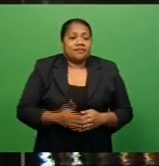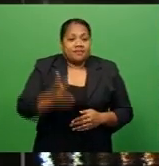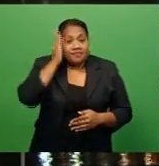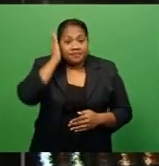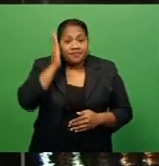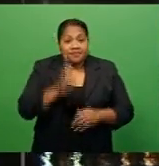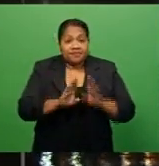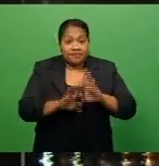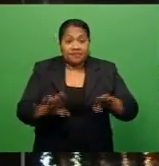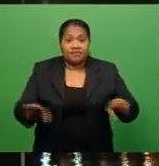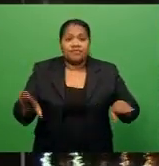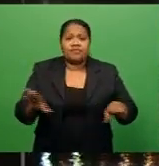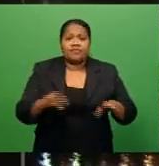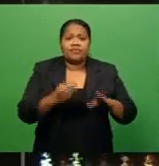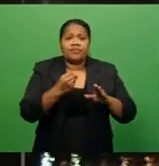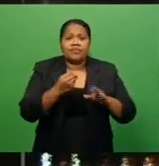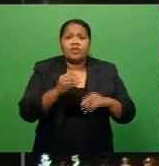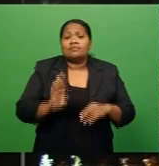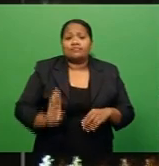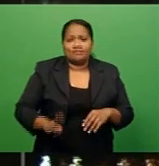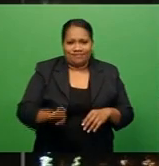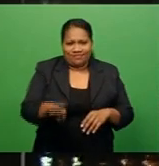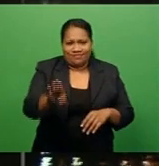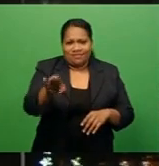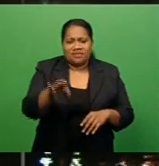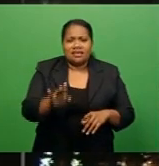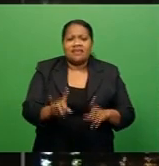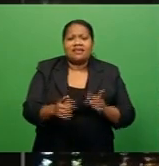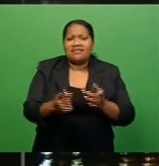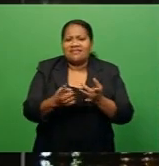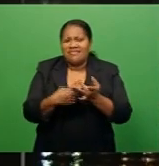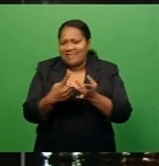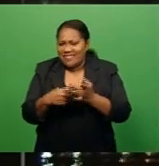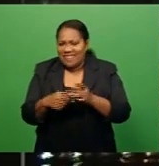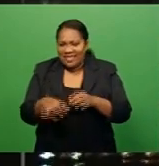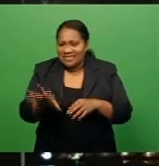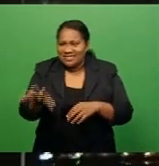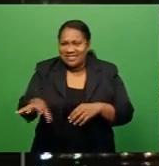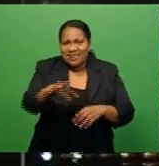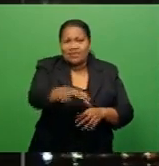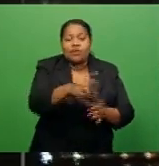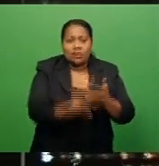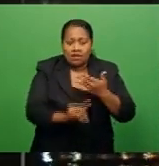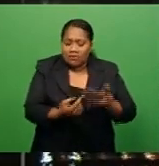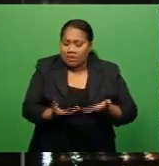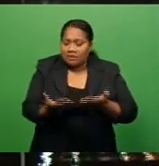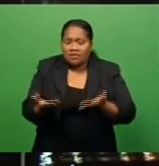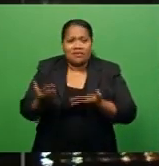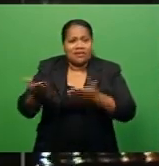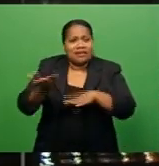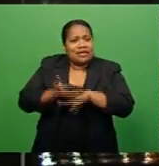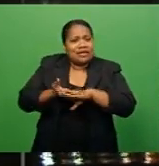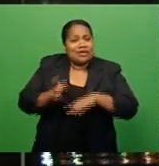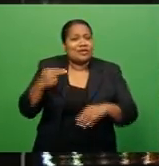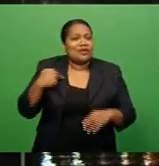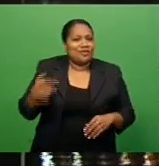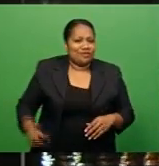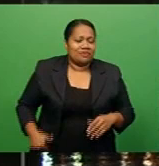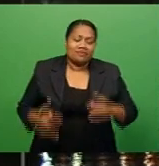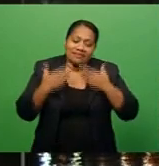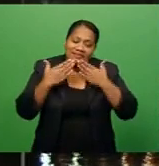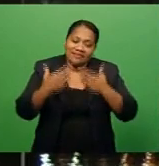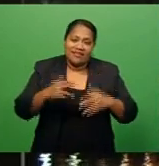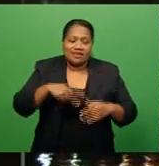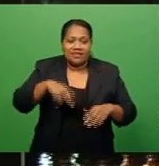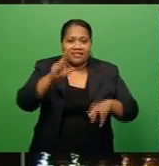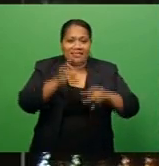from Nabua village in Nabua and the nearby settlements have been provided new uniforms thanks to the Fijian